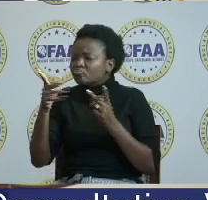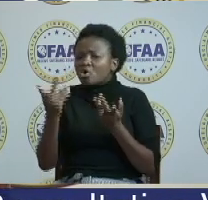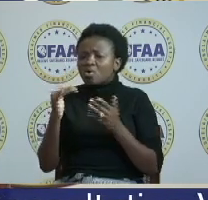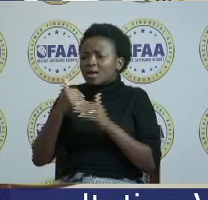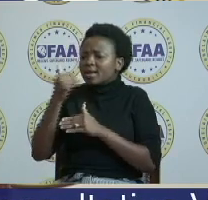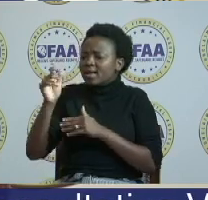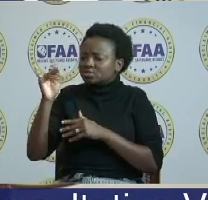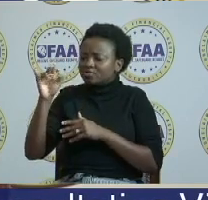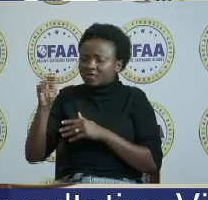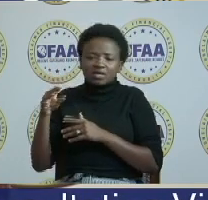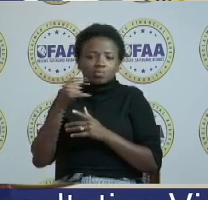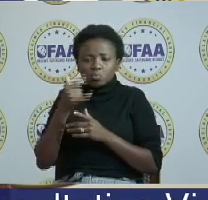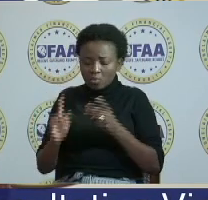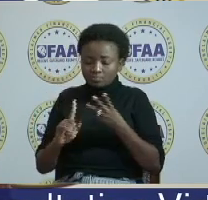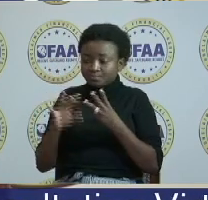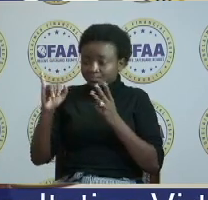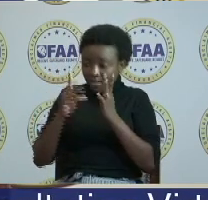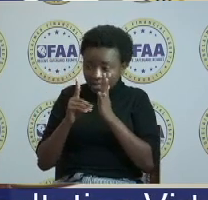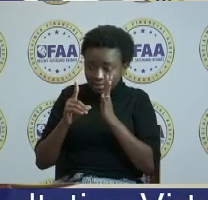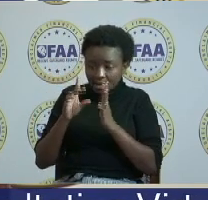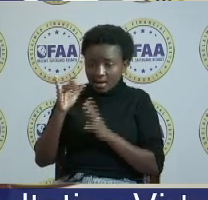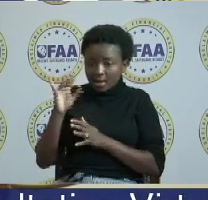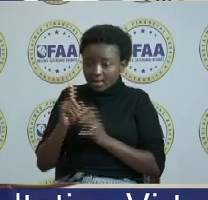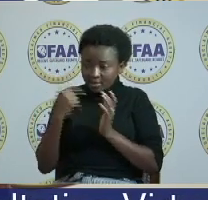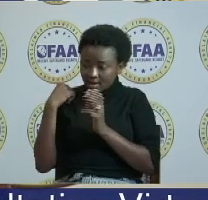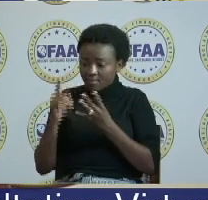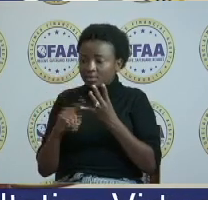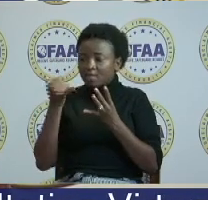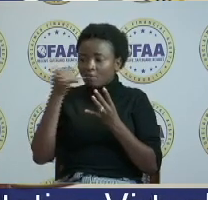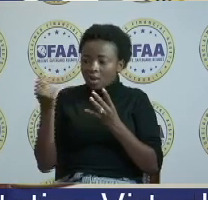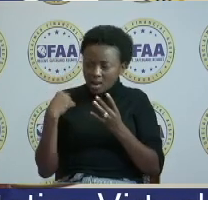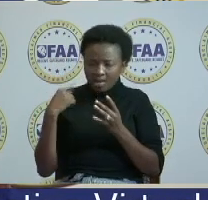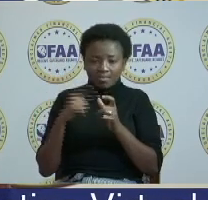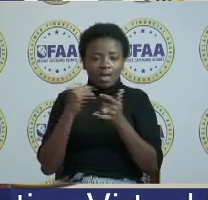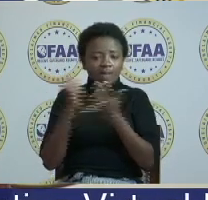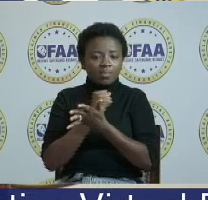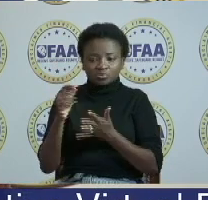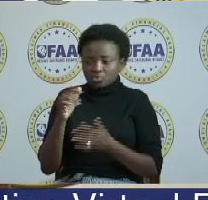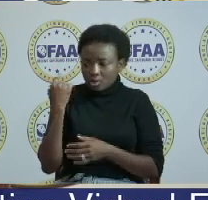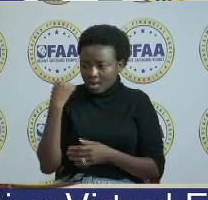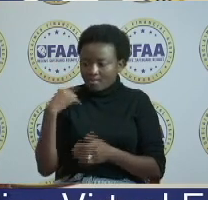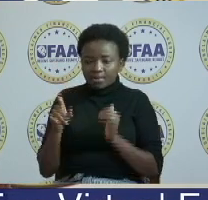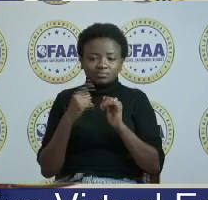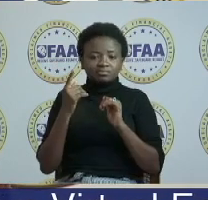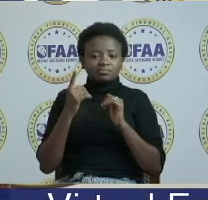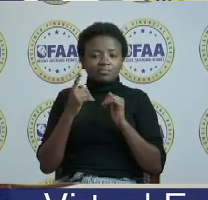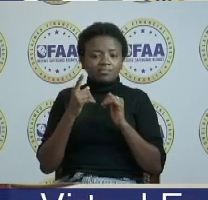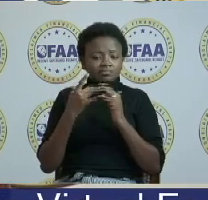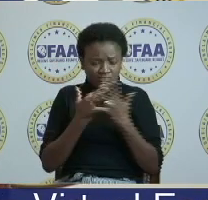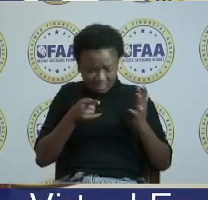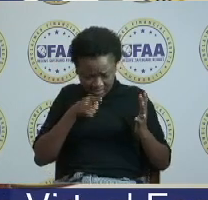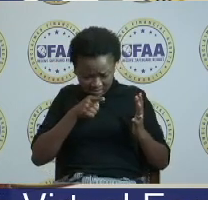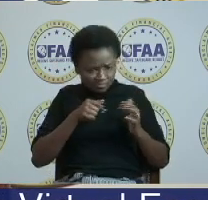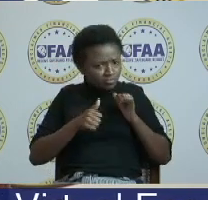the ID number, the telephone number, the postal address, the asset description, and even the